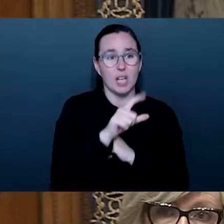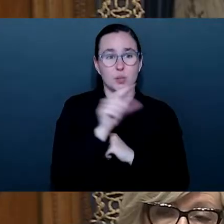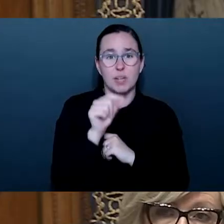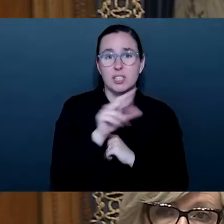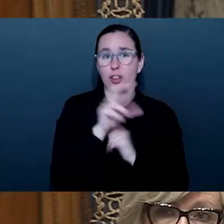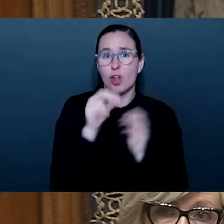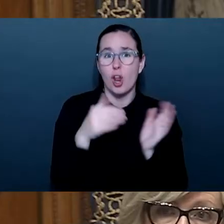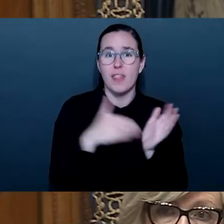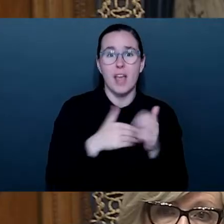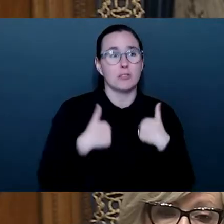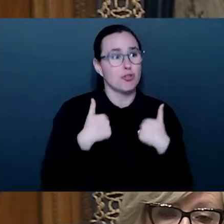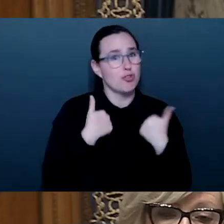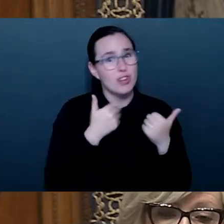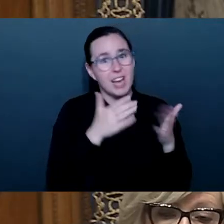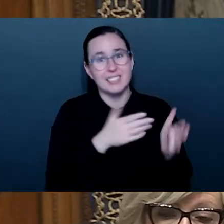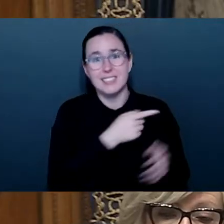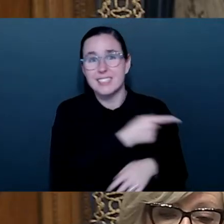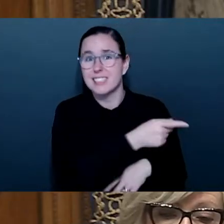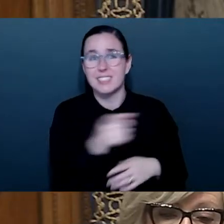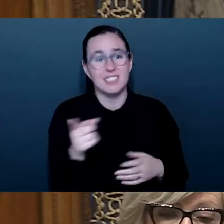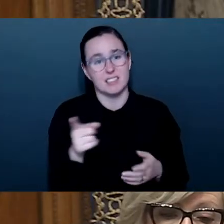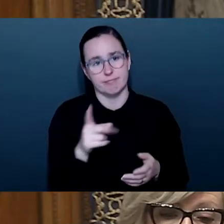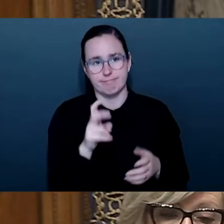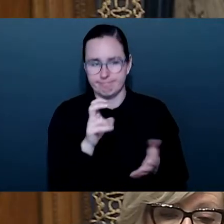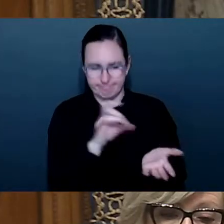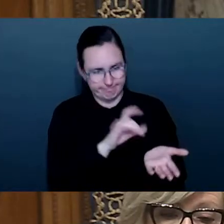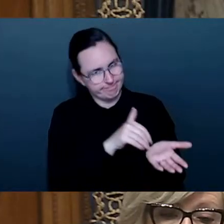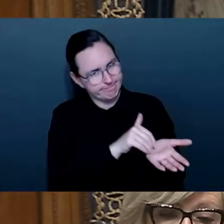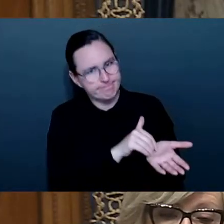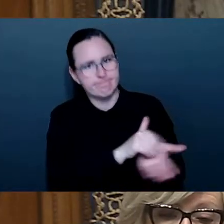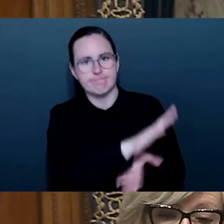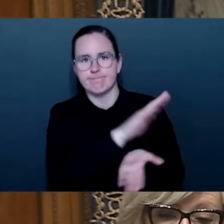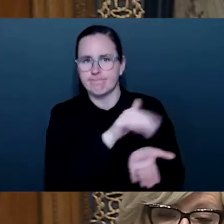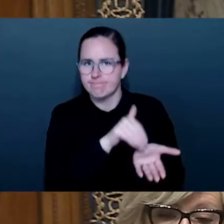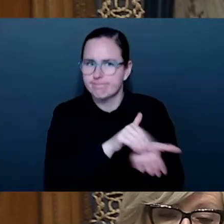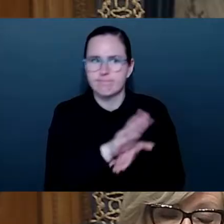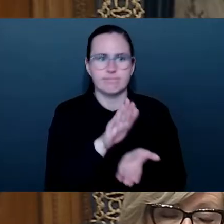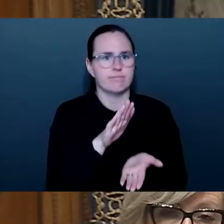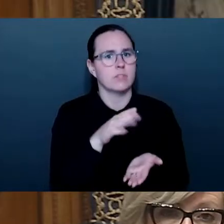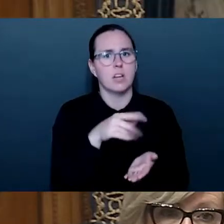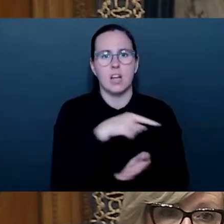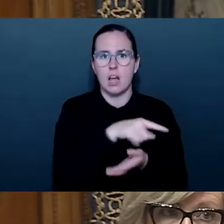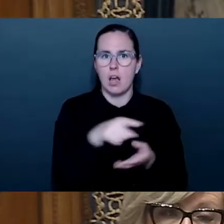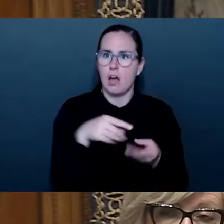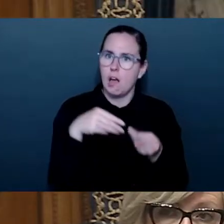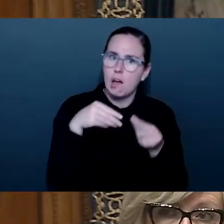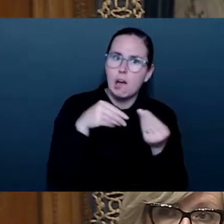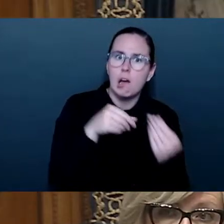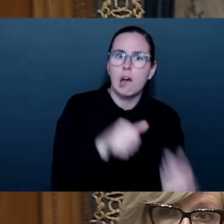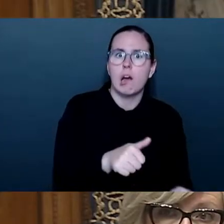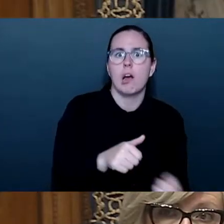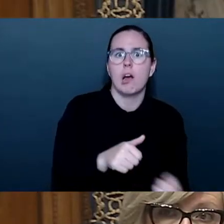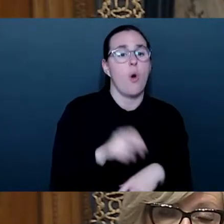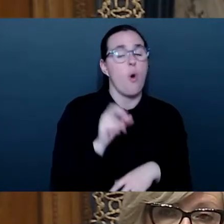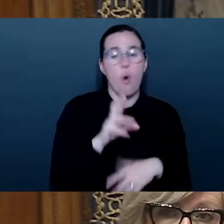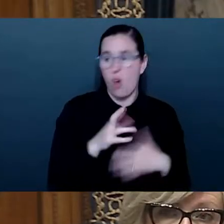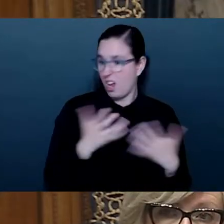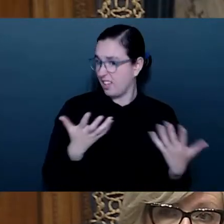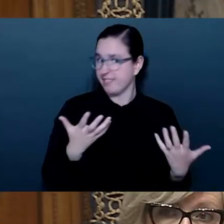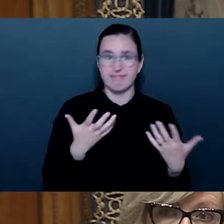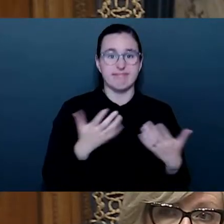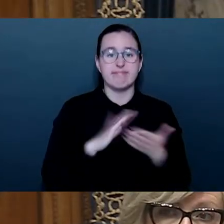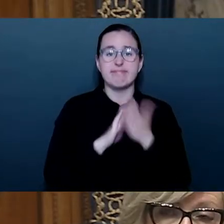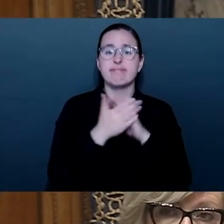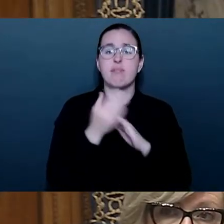more for rent elsewhere, or worse, becoming homeless. The impact is not felt equally. People